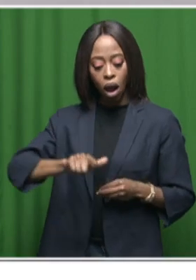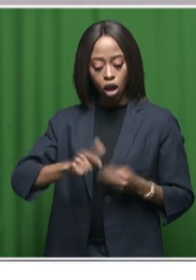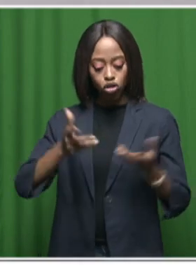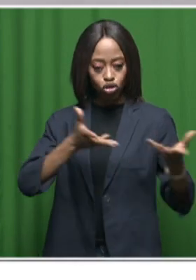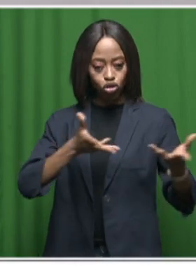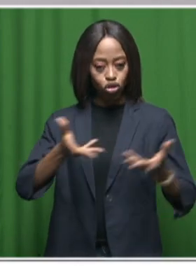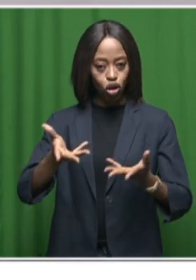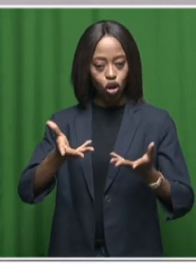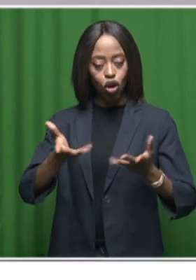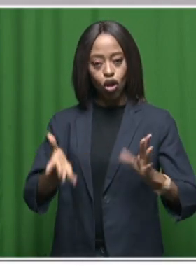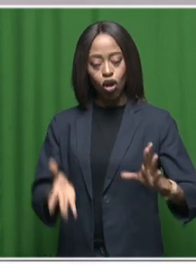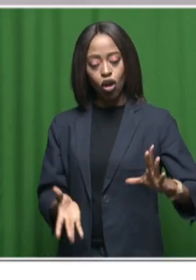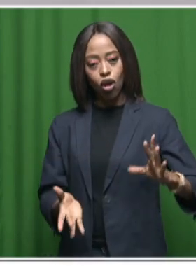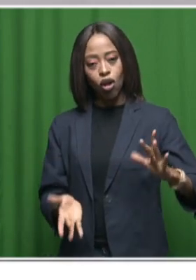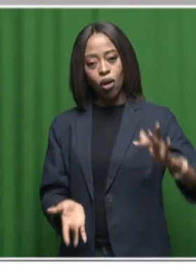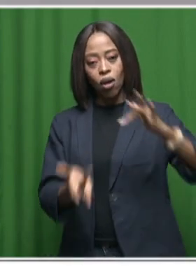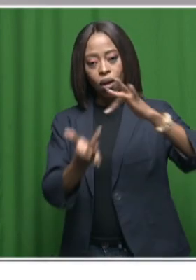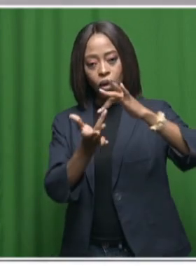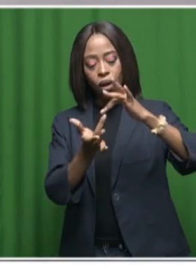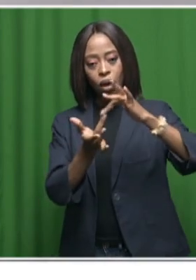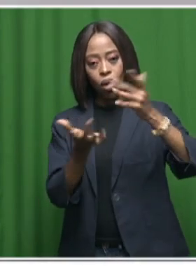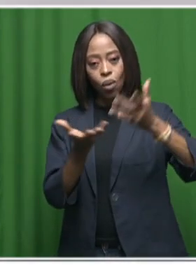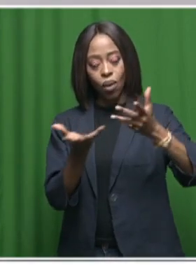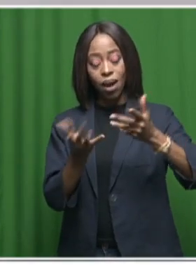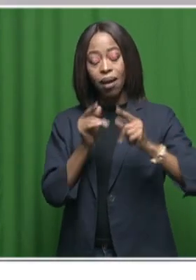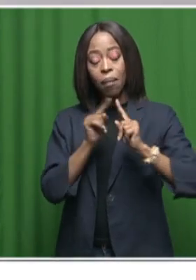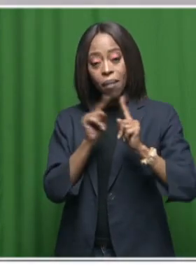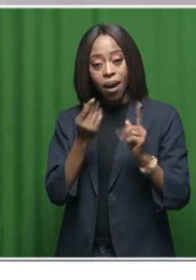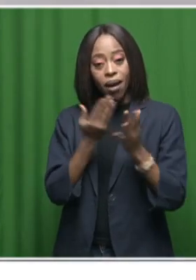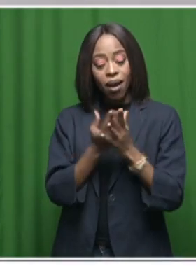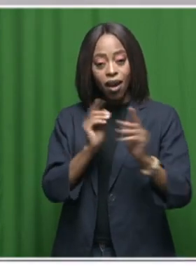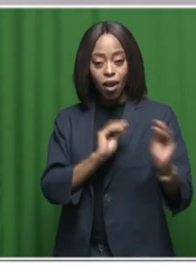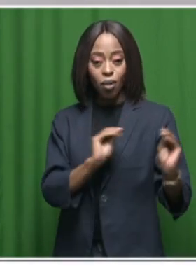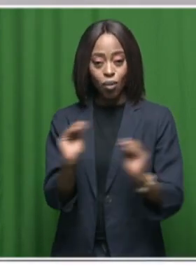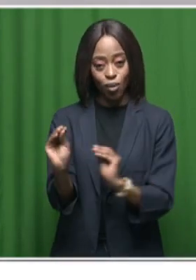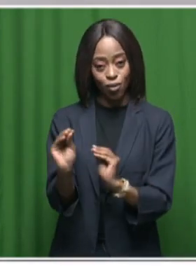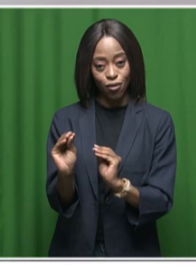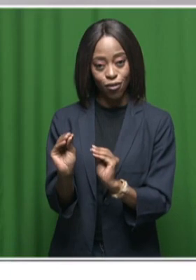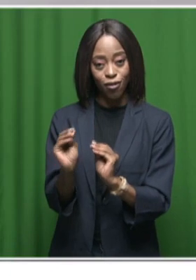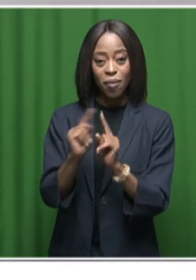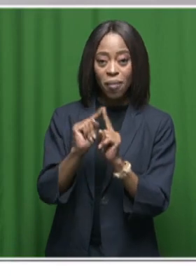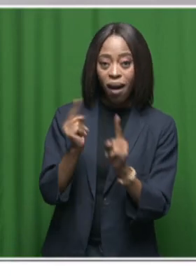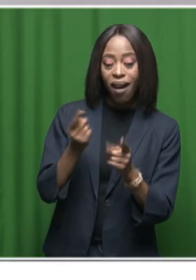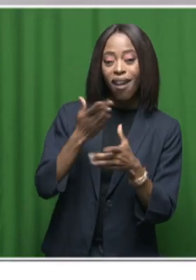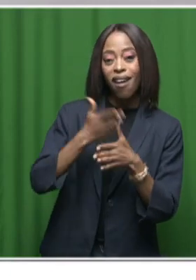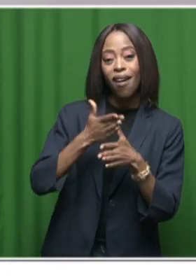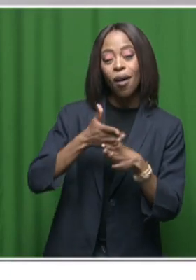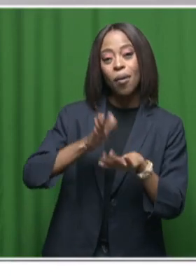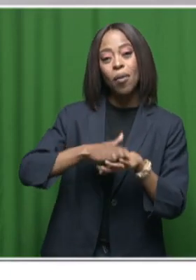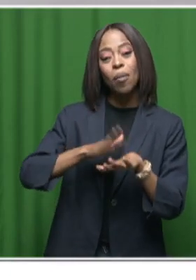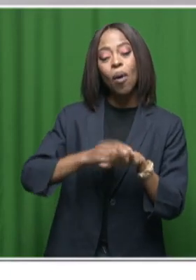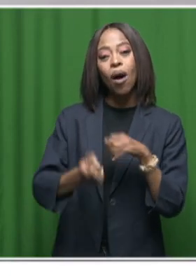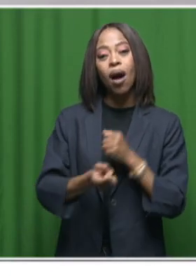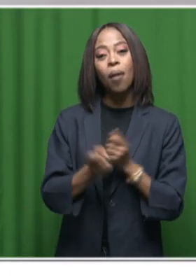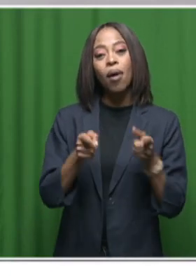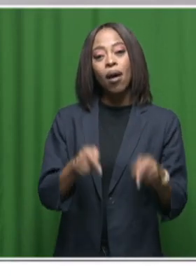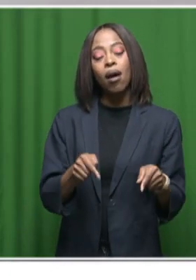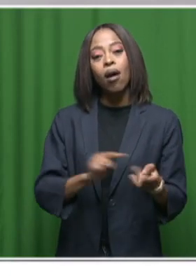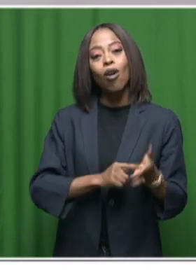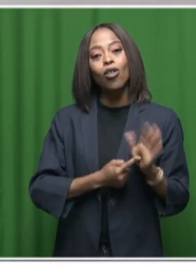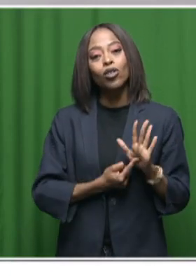it all meets, it can be shifted. And I think a lot of the works I've made on the show